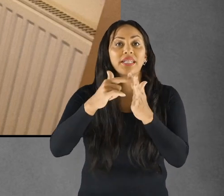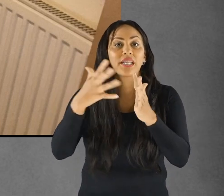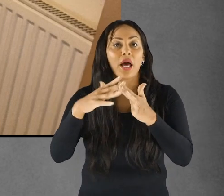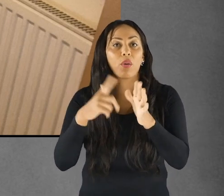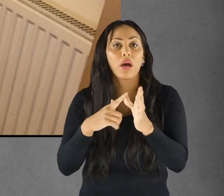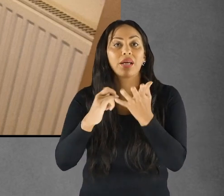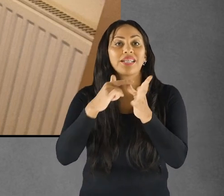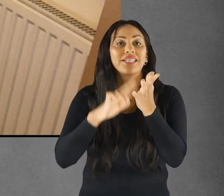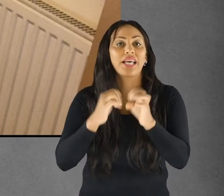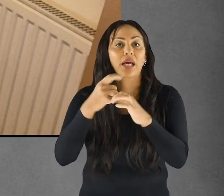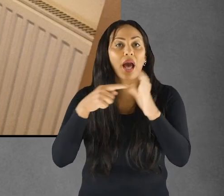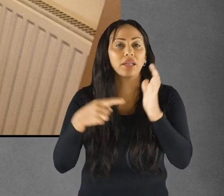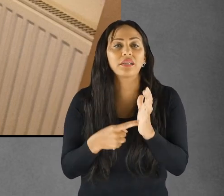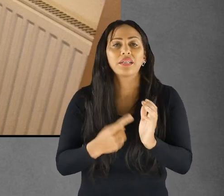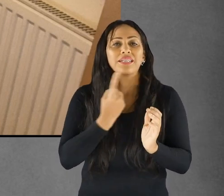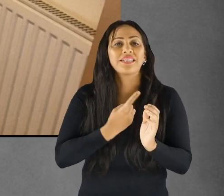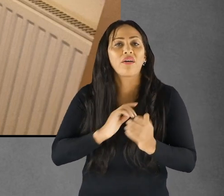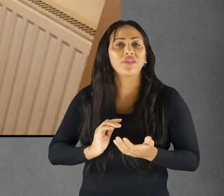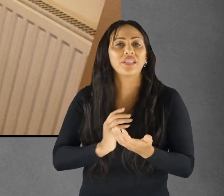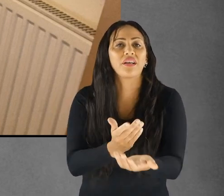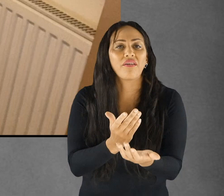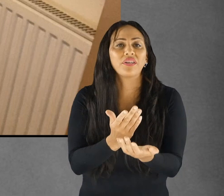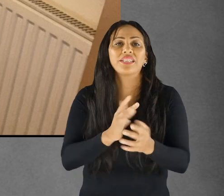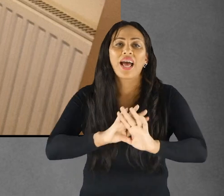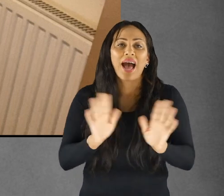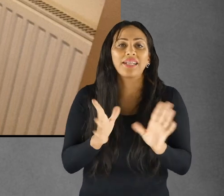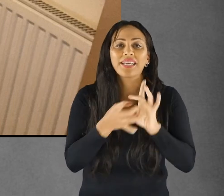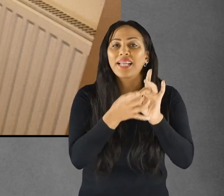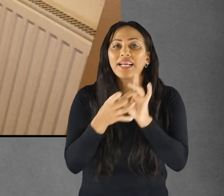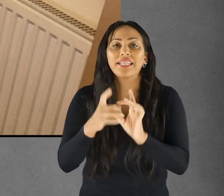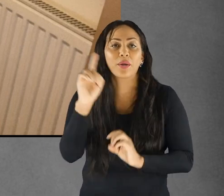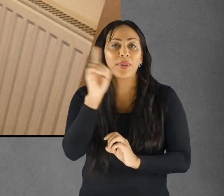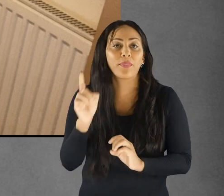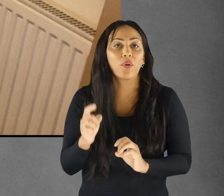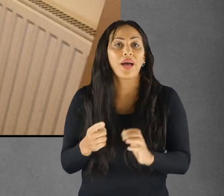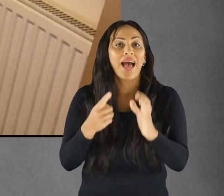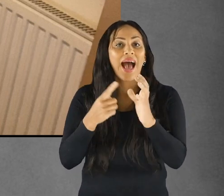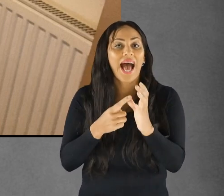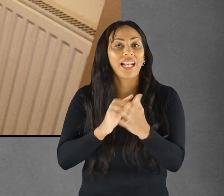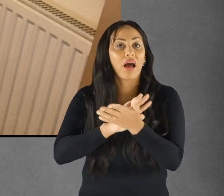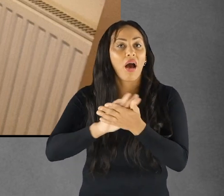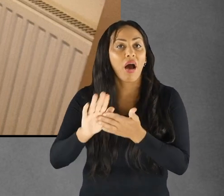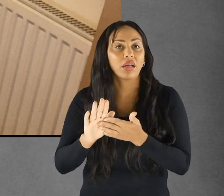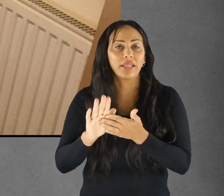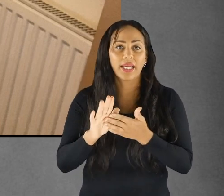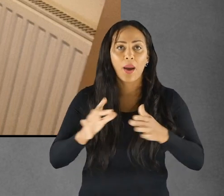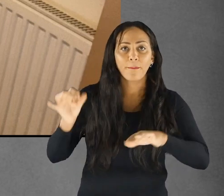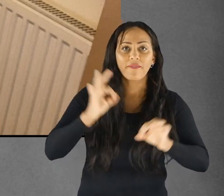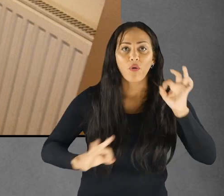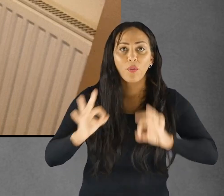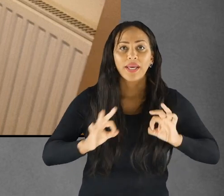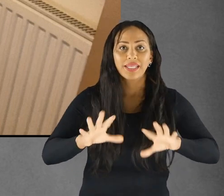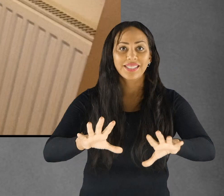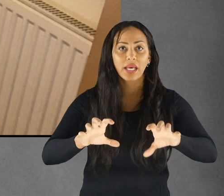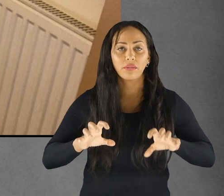Sangat, rest, selfless service and connecting with people. Anahita Harding, for whom performing